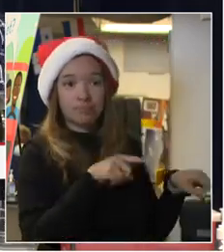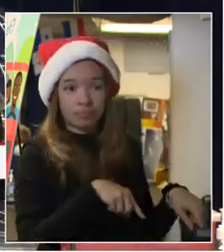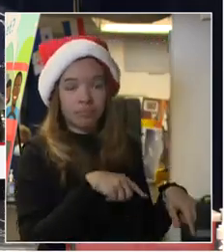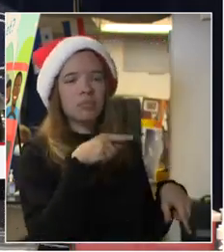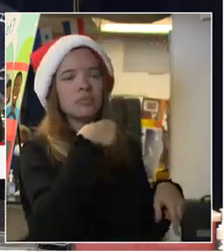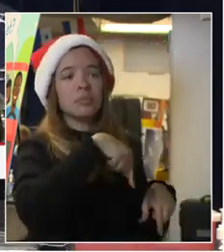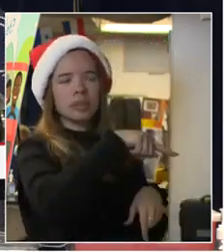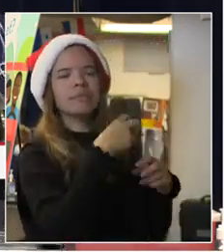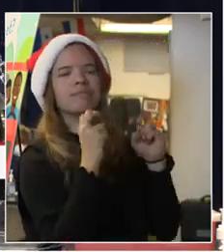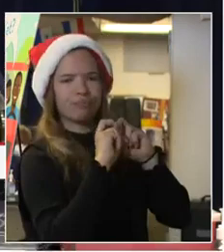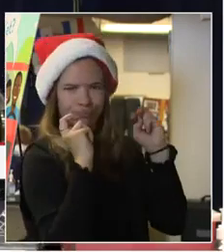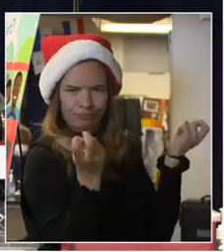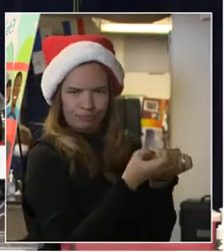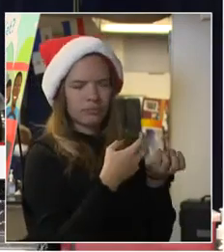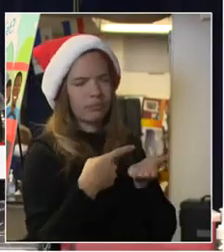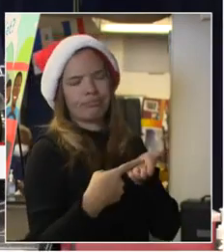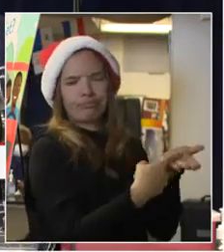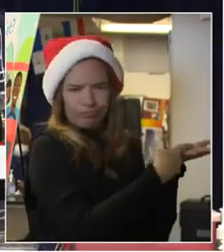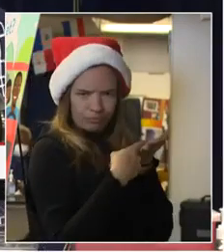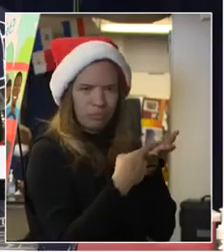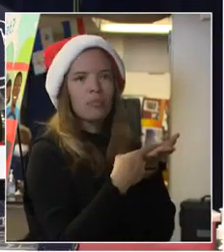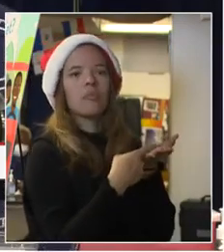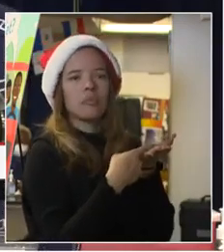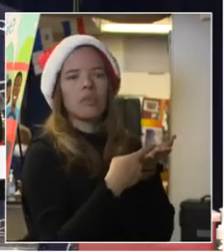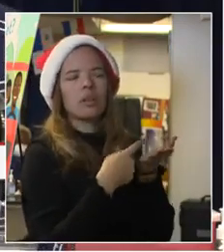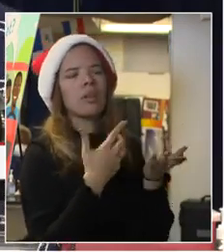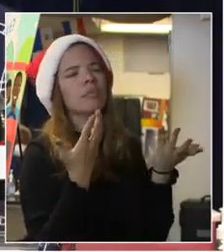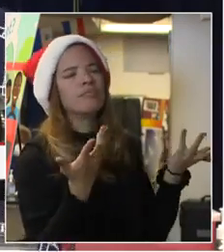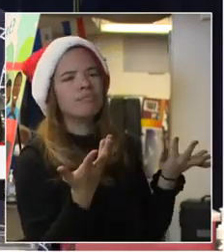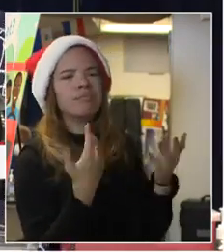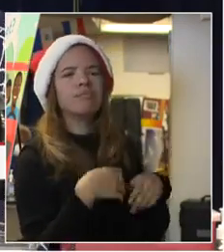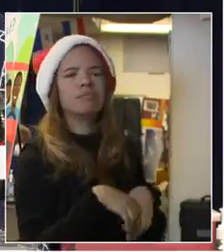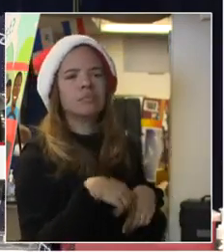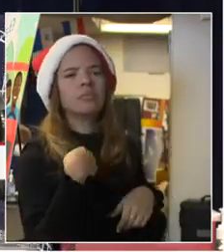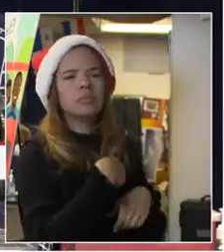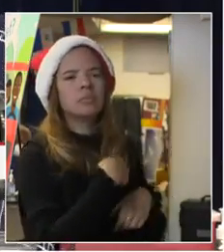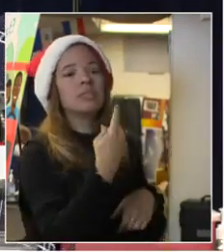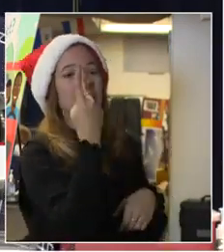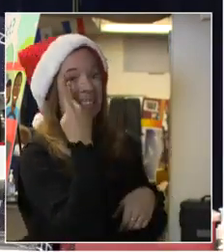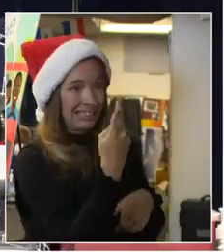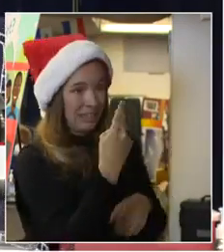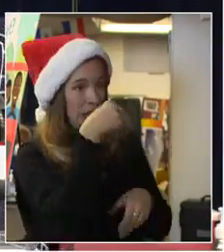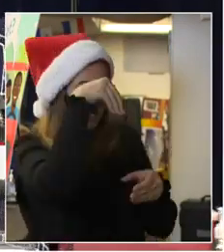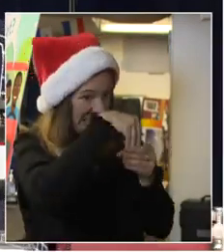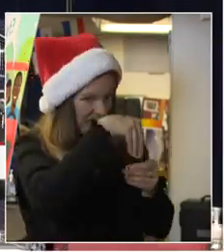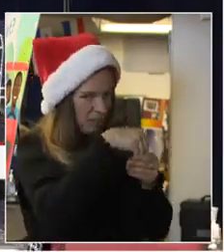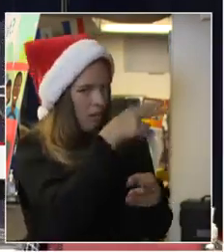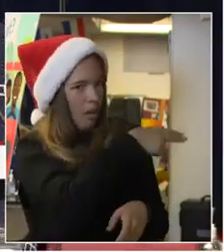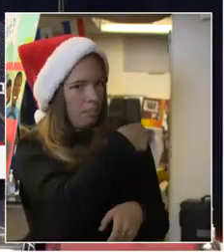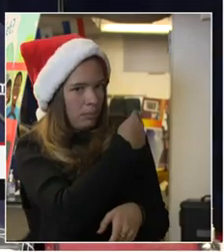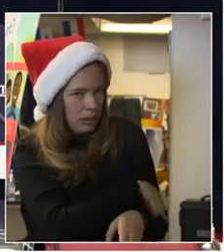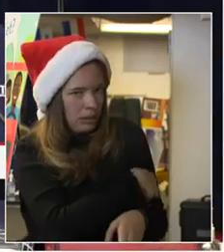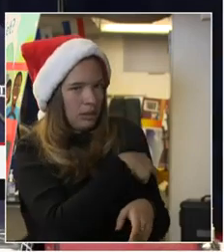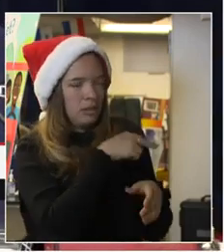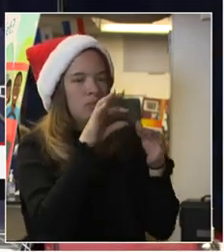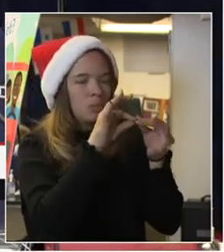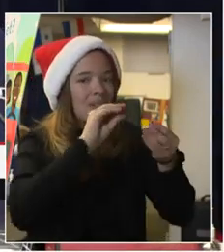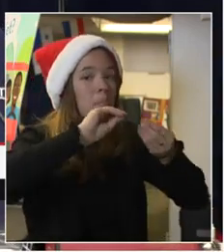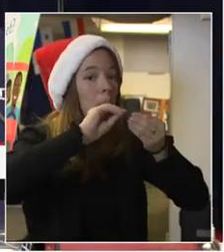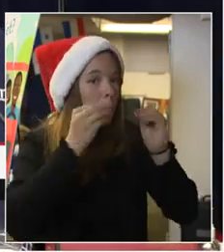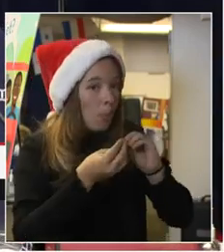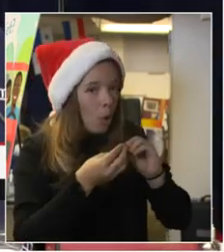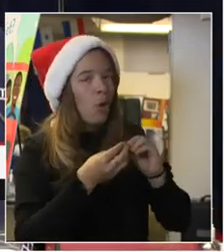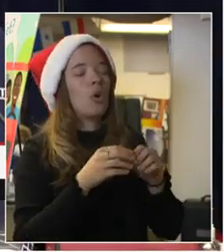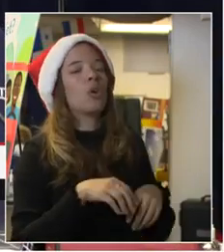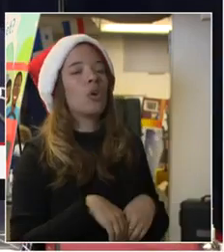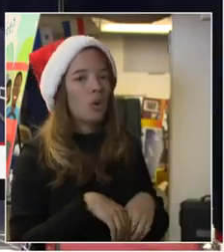a group discussion about what we're actually seeing within our acute care hospitals as it pertains to numbers, not only those